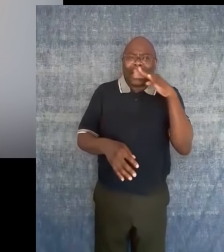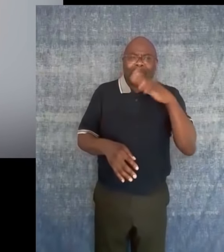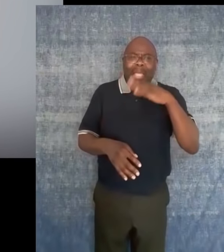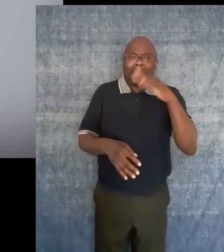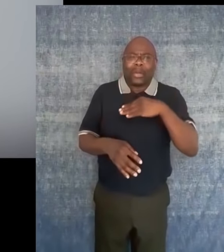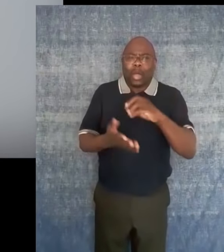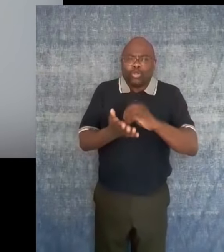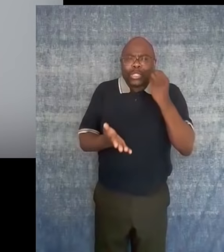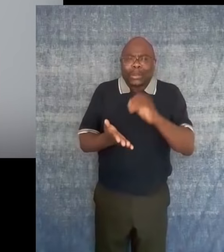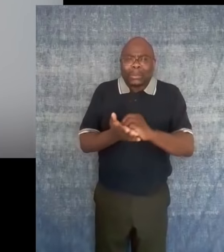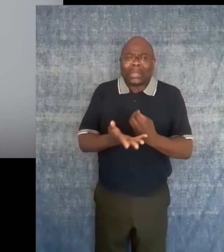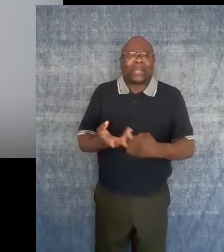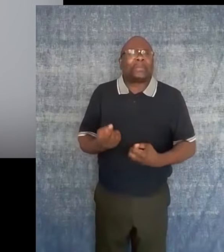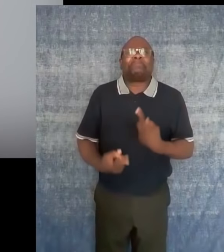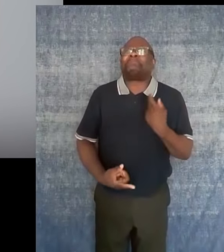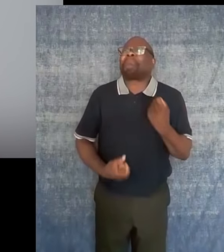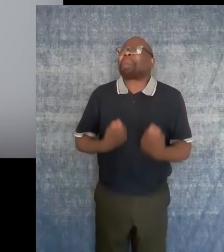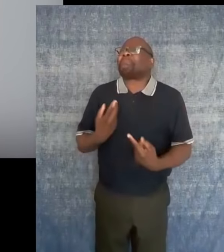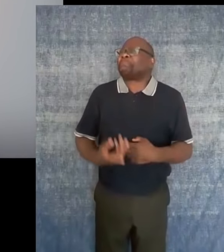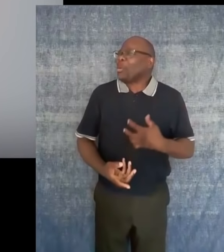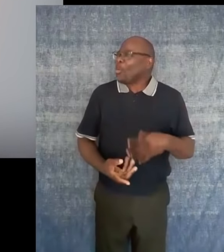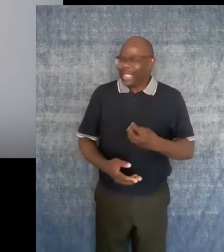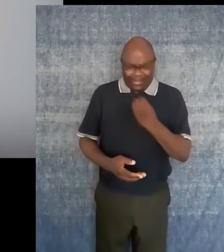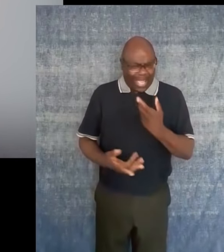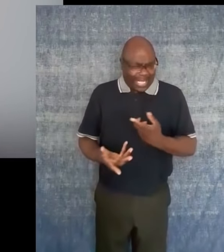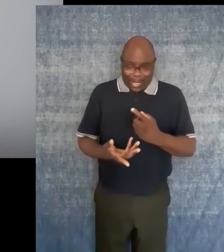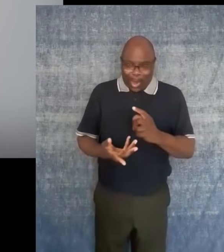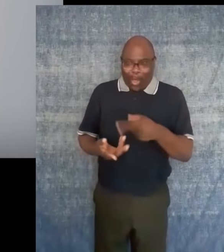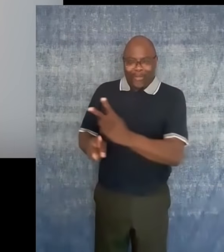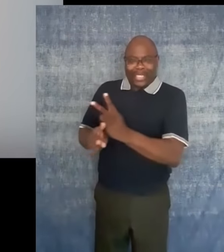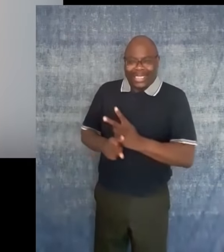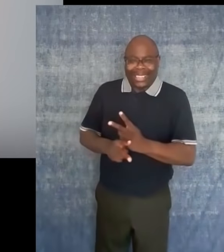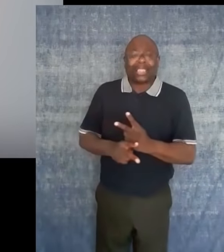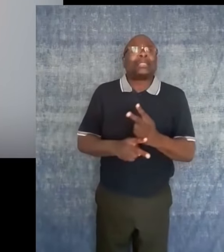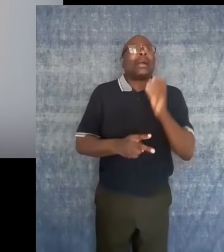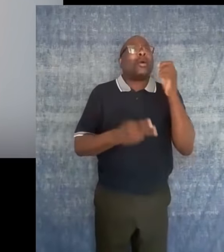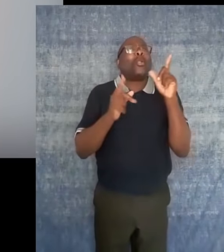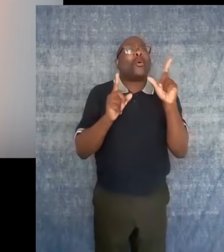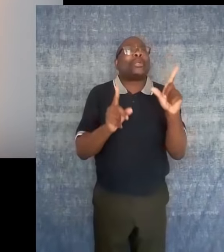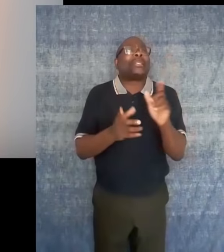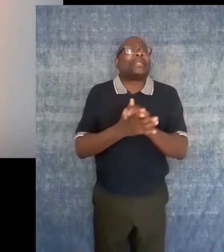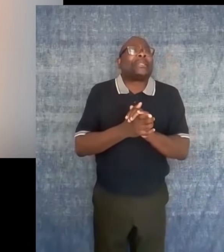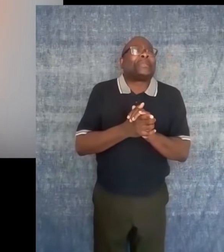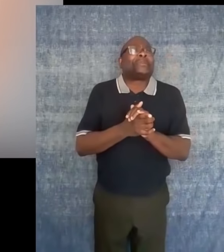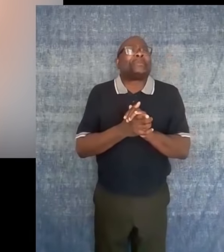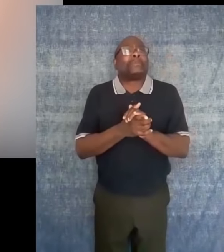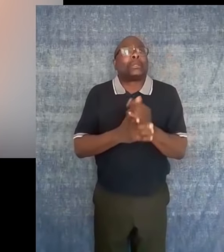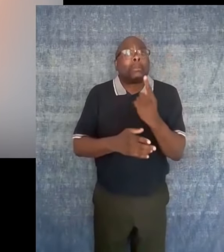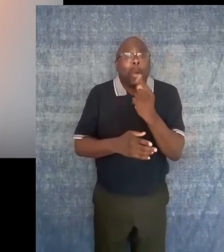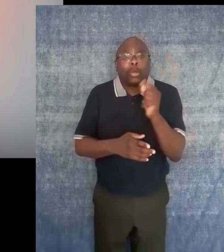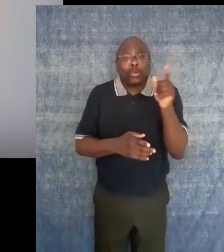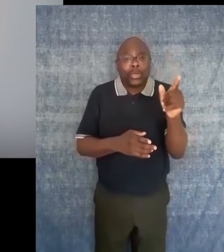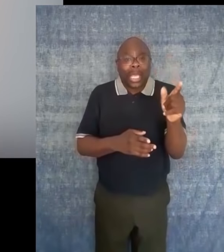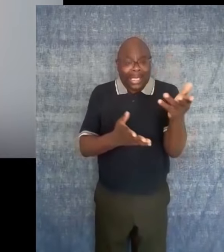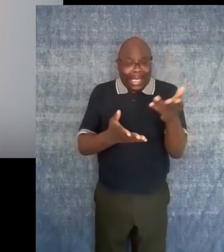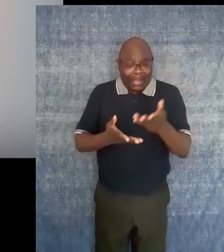Tato. And I asked the Lord, because no one could get to me. And I says, "Lord, is it possible that